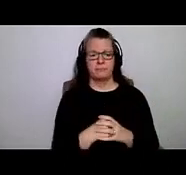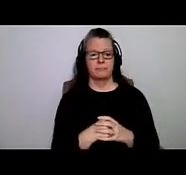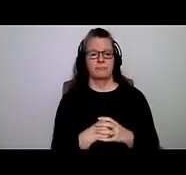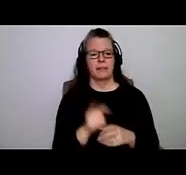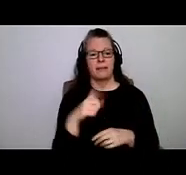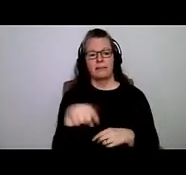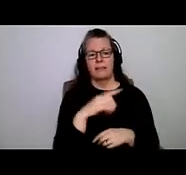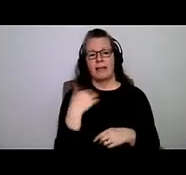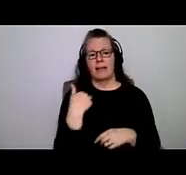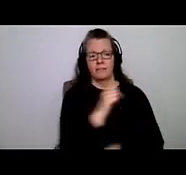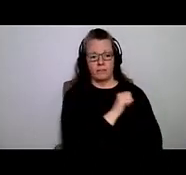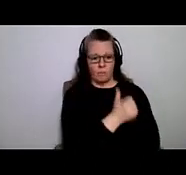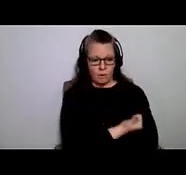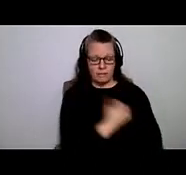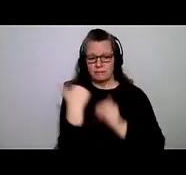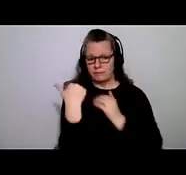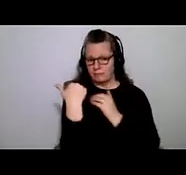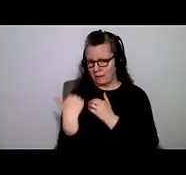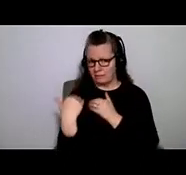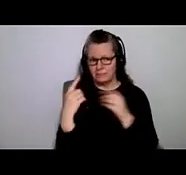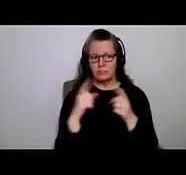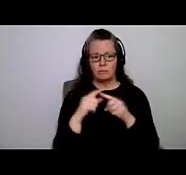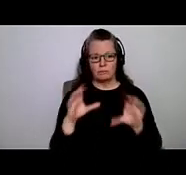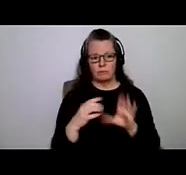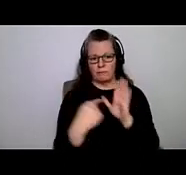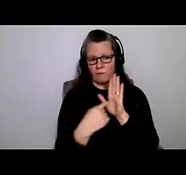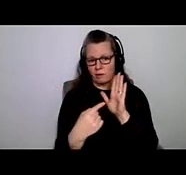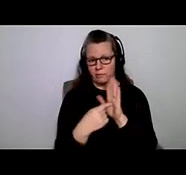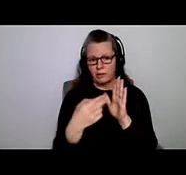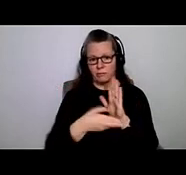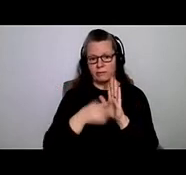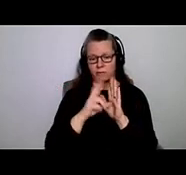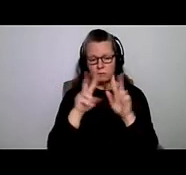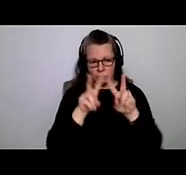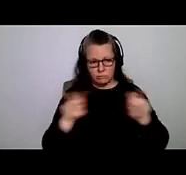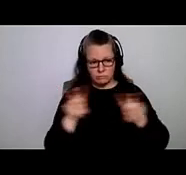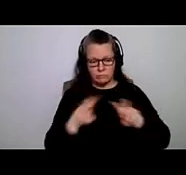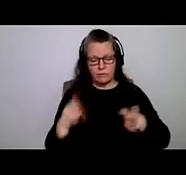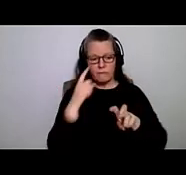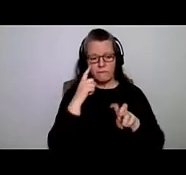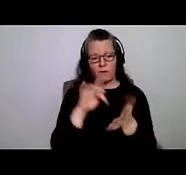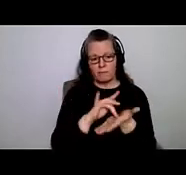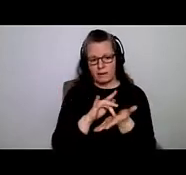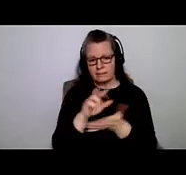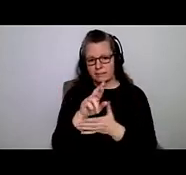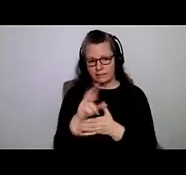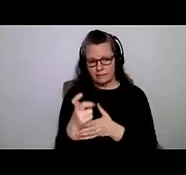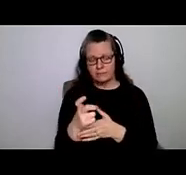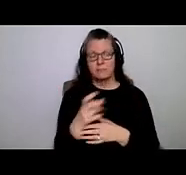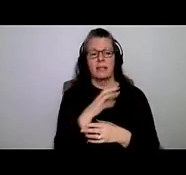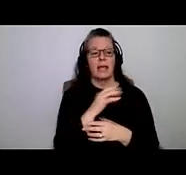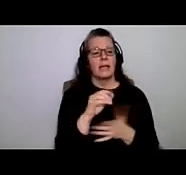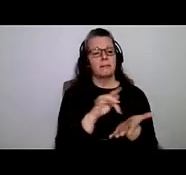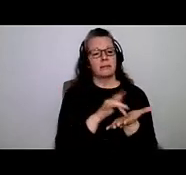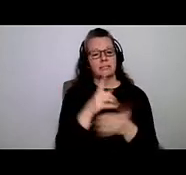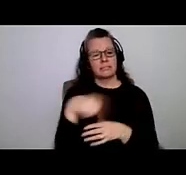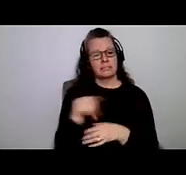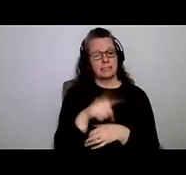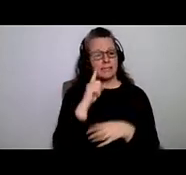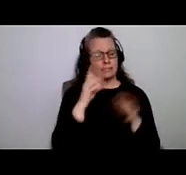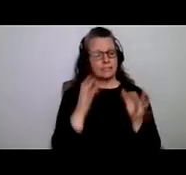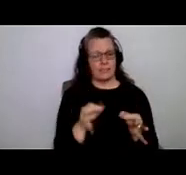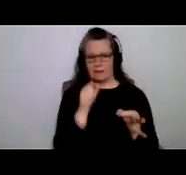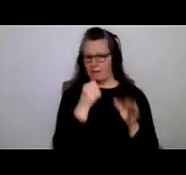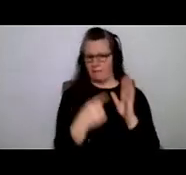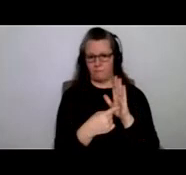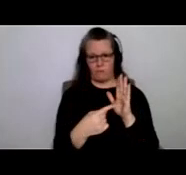authority to and the responsibility to perform affordability reviews of prescription drugs. Then for drugs that they deem unaffordable to